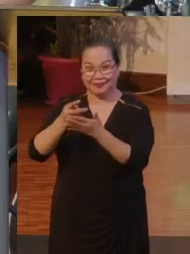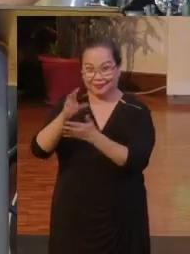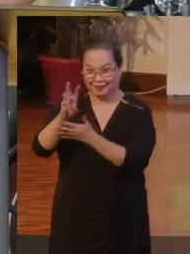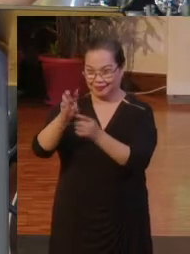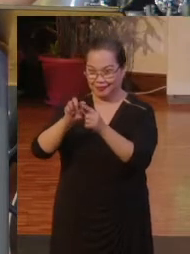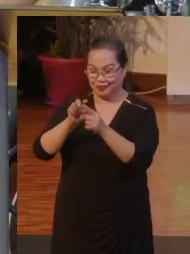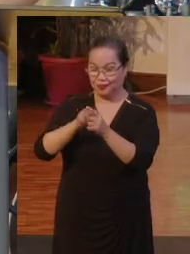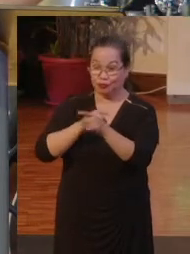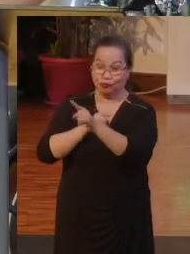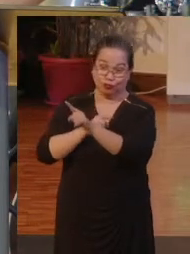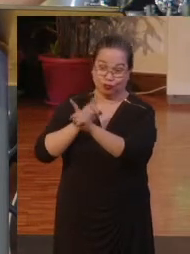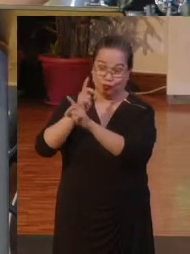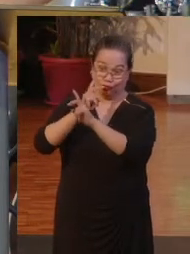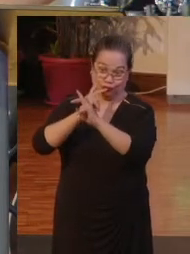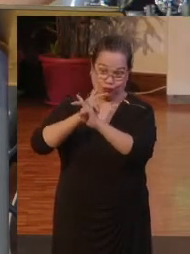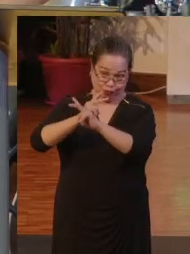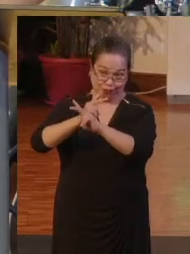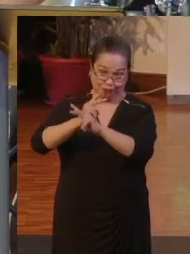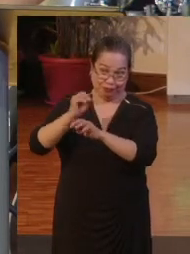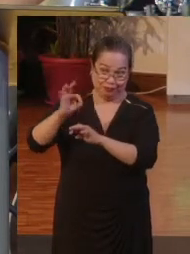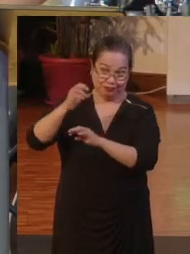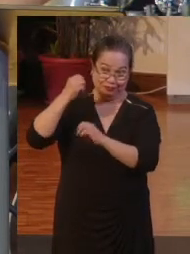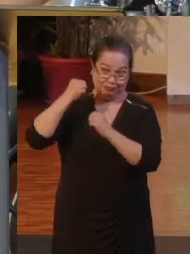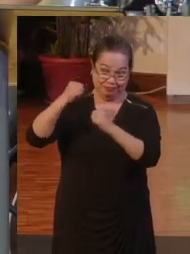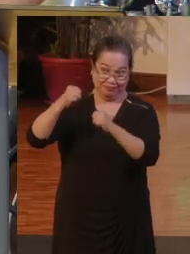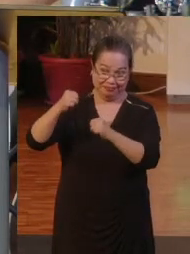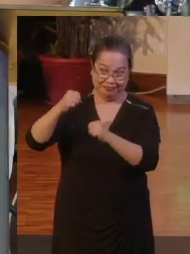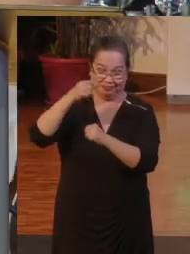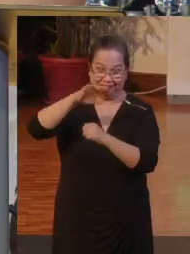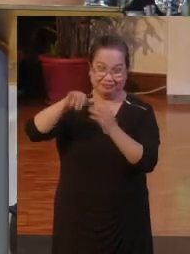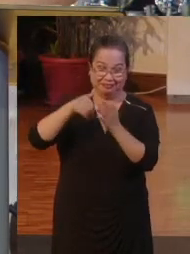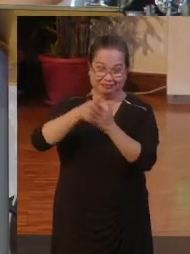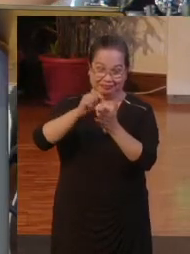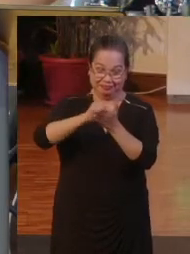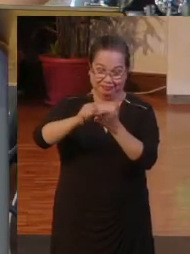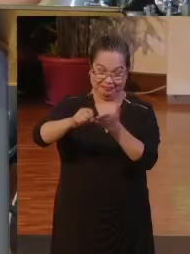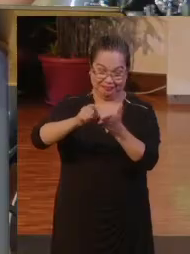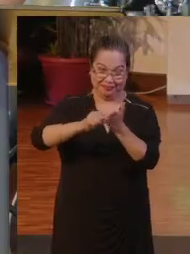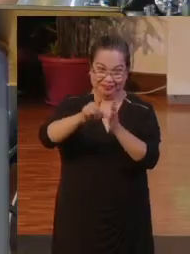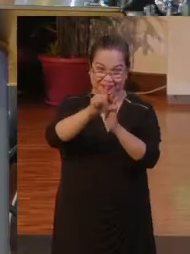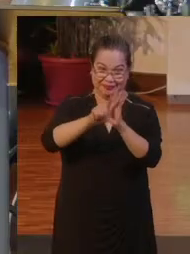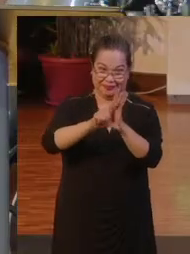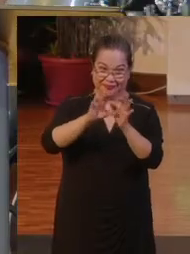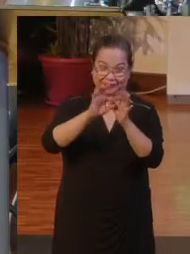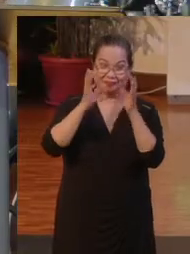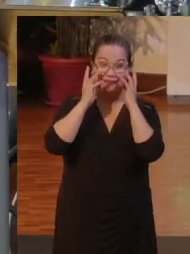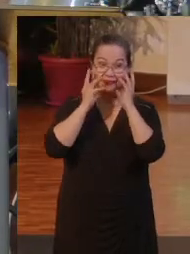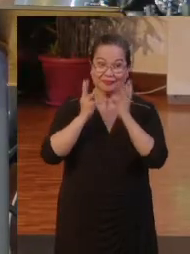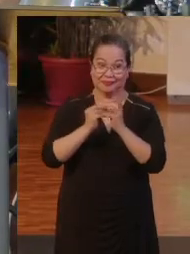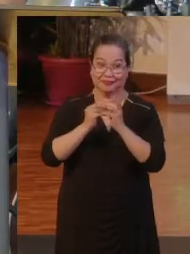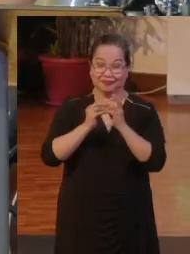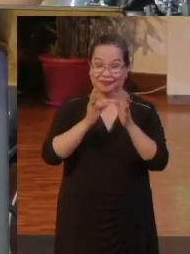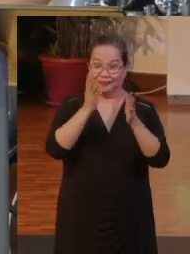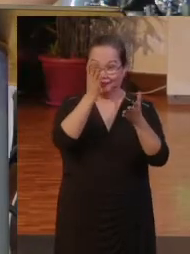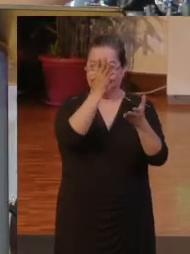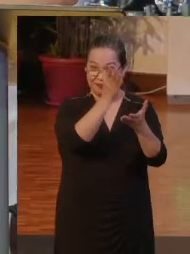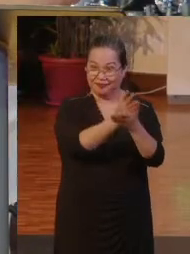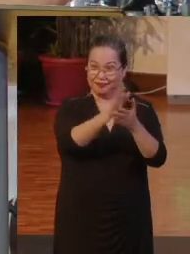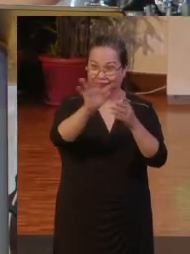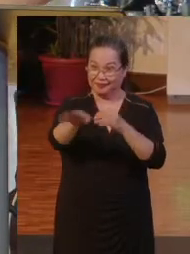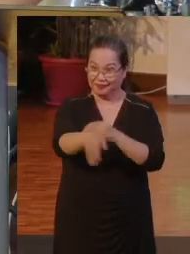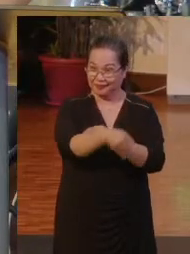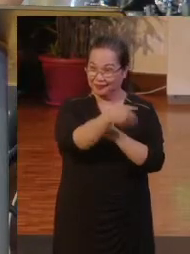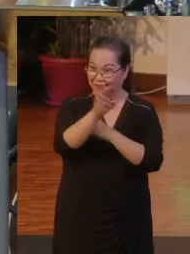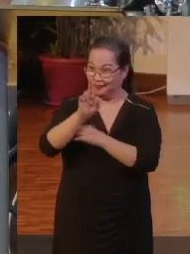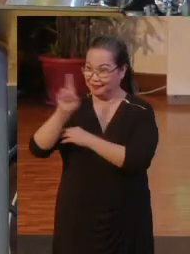niya, Therefore, be very strong to keep and to do all that is written in the book of the law of Moses, turning aside from it, neither to the